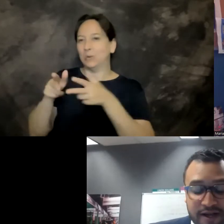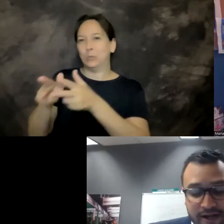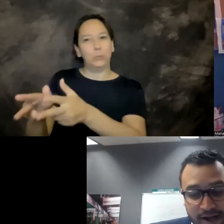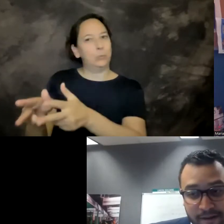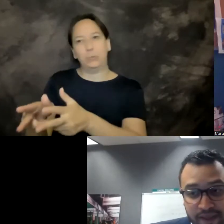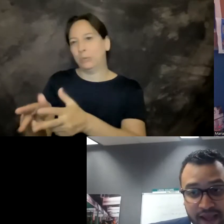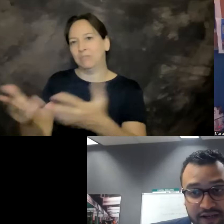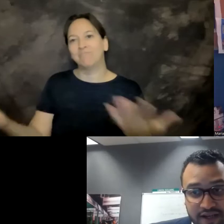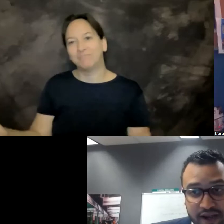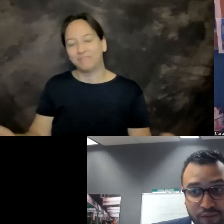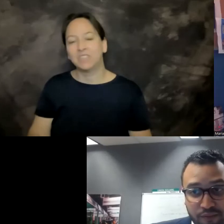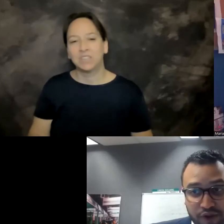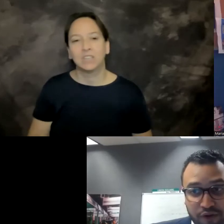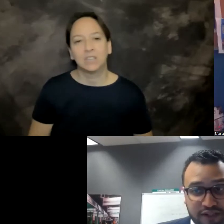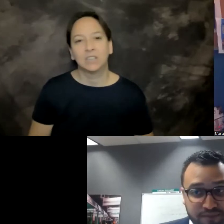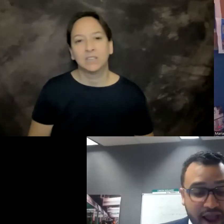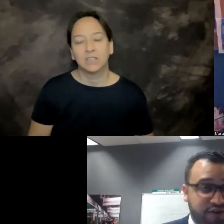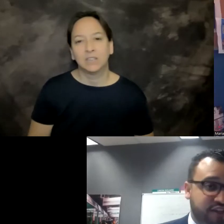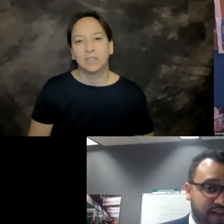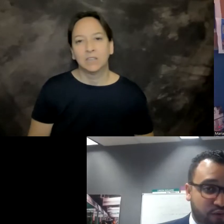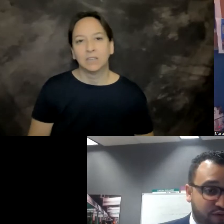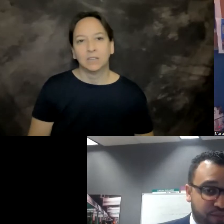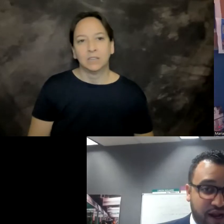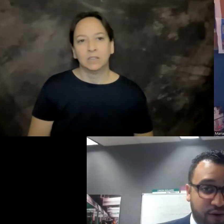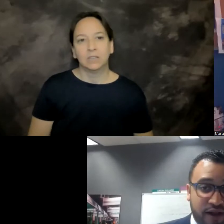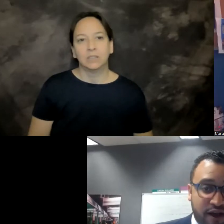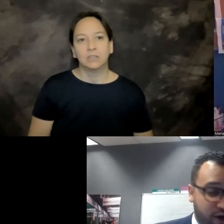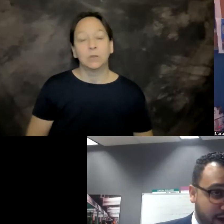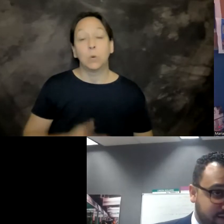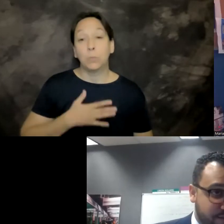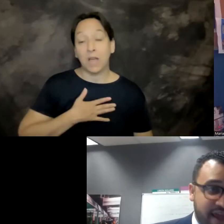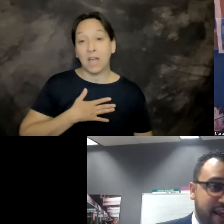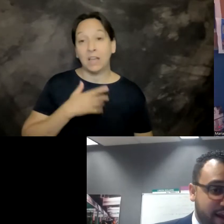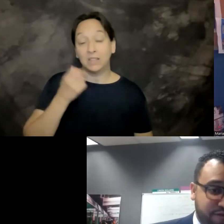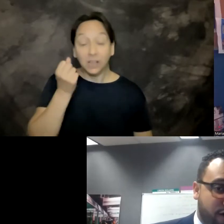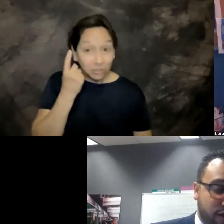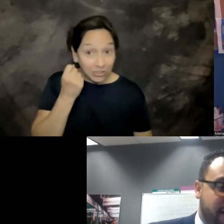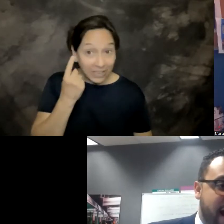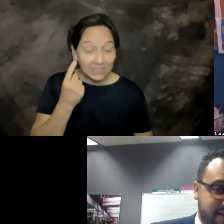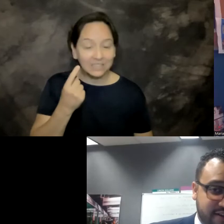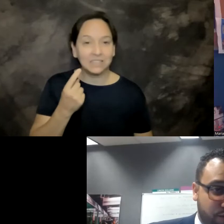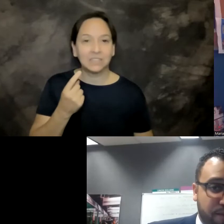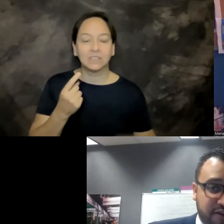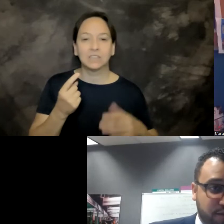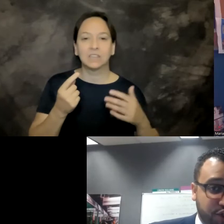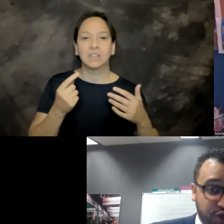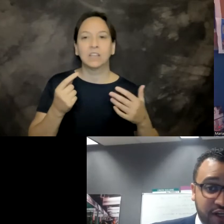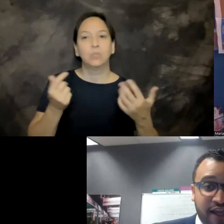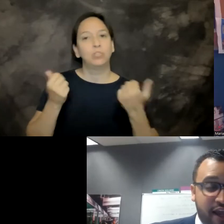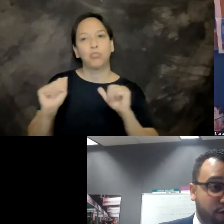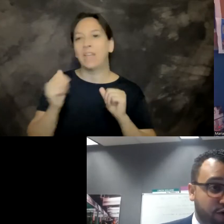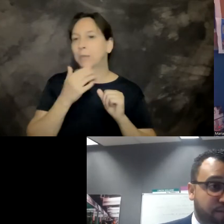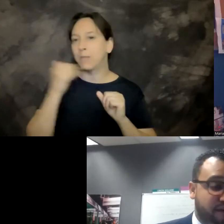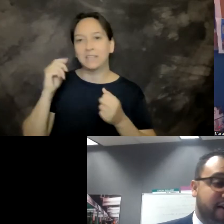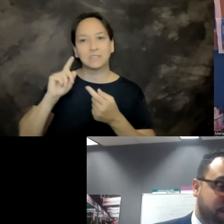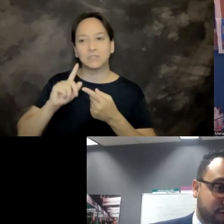there. And it is my understanding that we've put out as many, if not all, of the assets that we possibly could